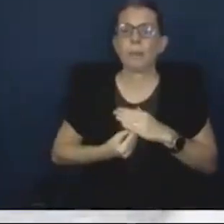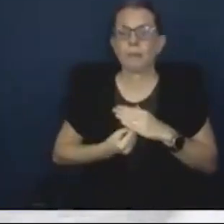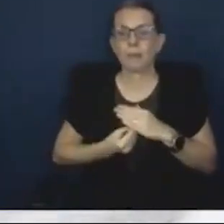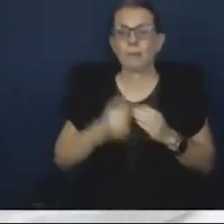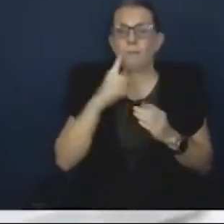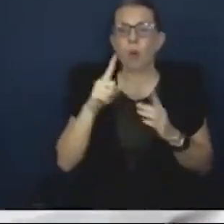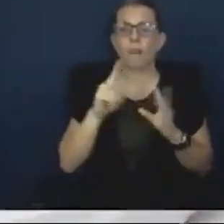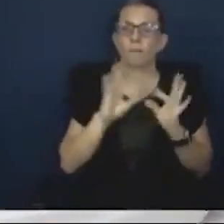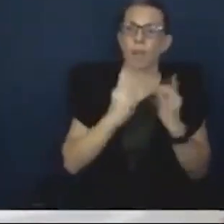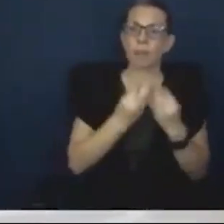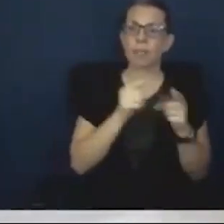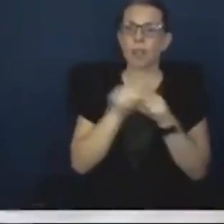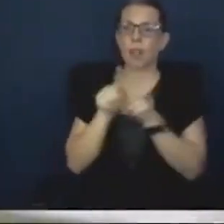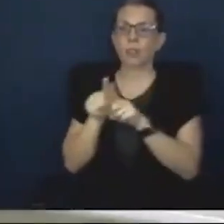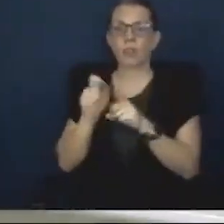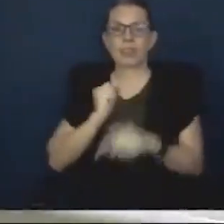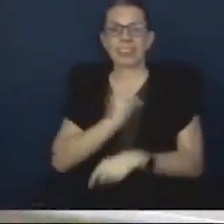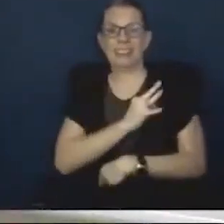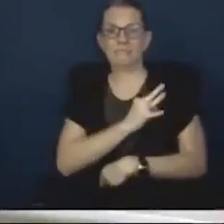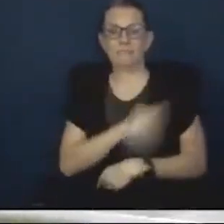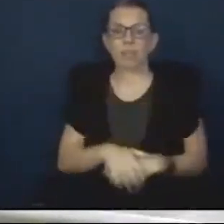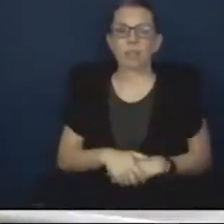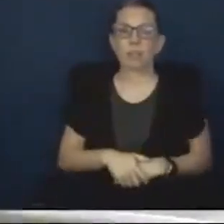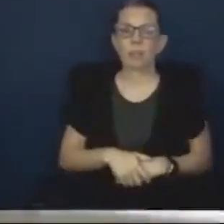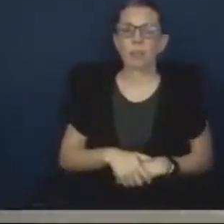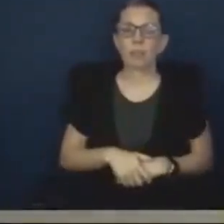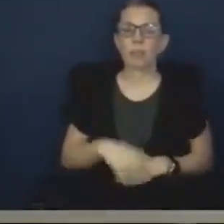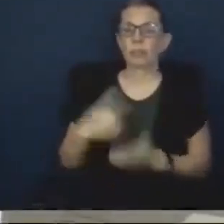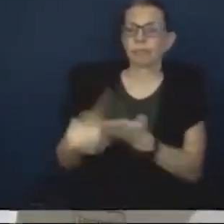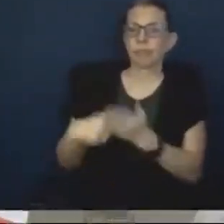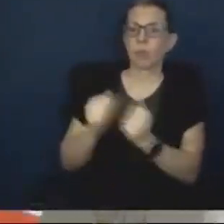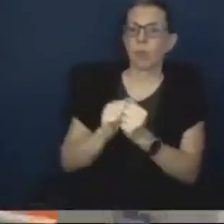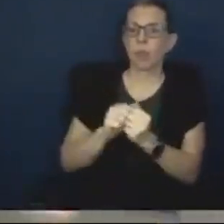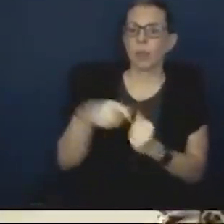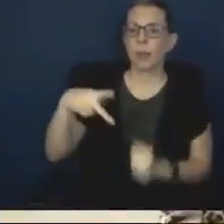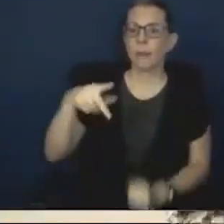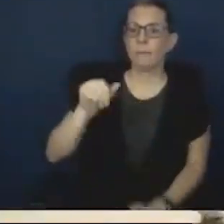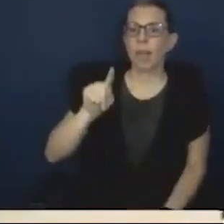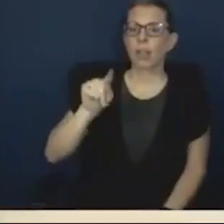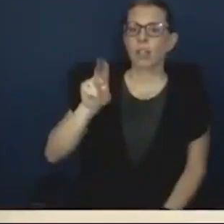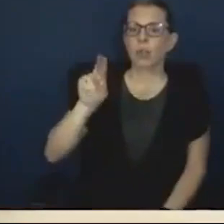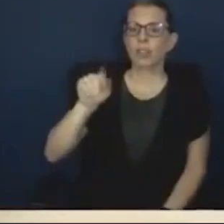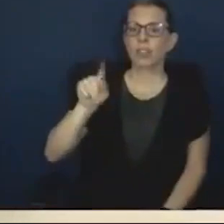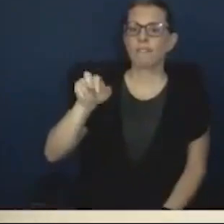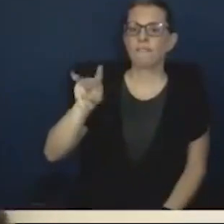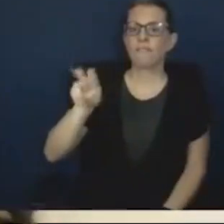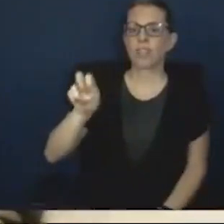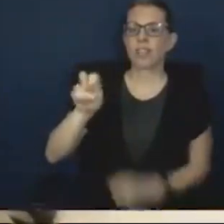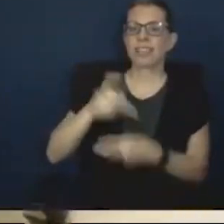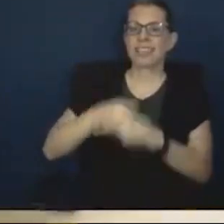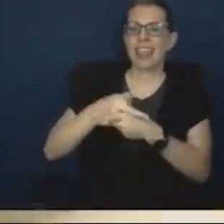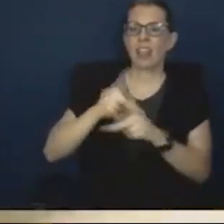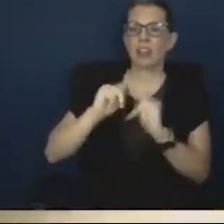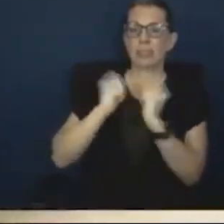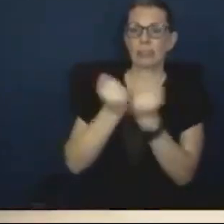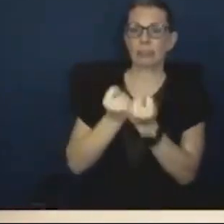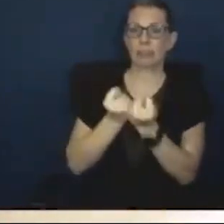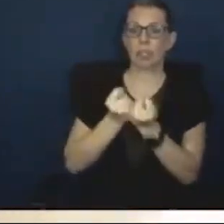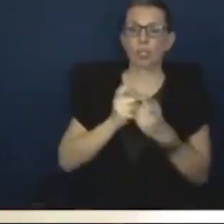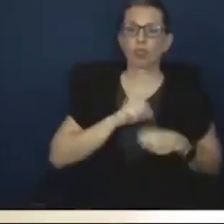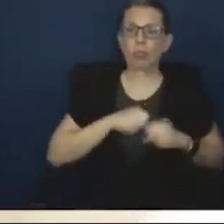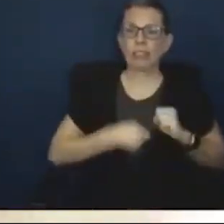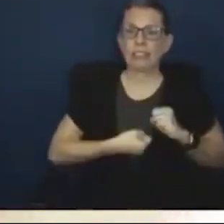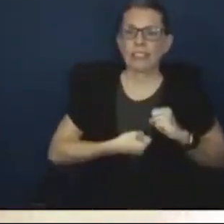everywhere. We're going to hear from someone with our palliative care team on what to say when this grief could be avoided with